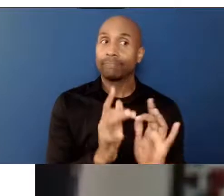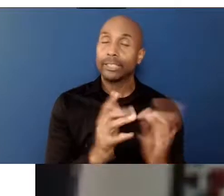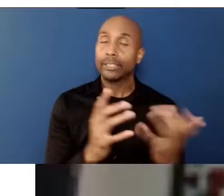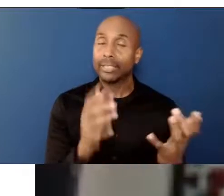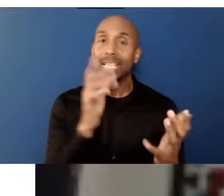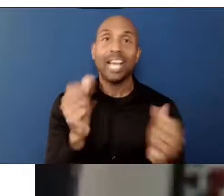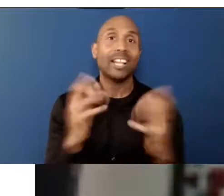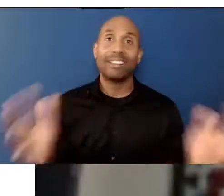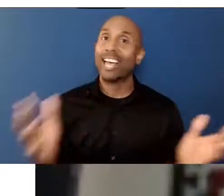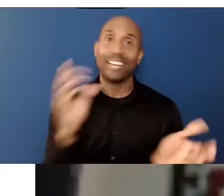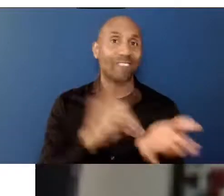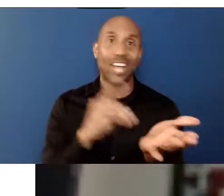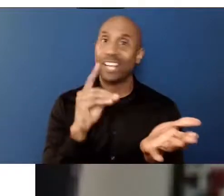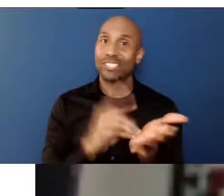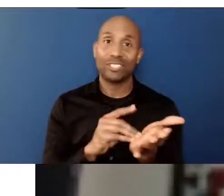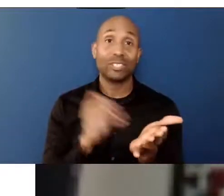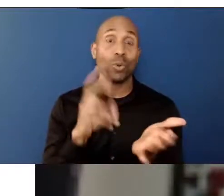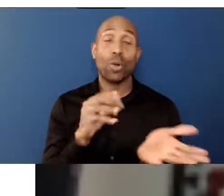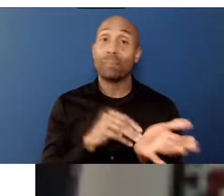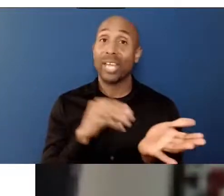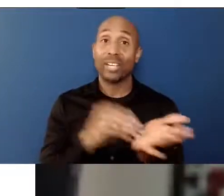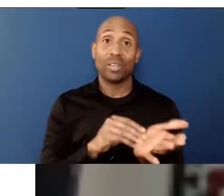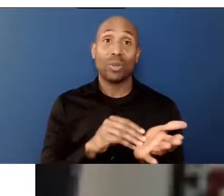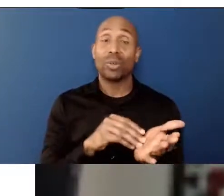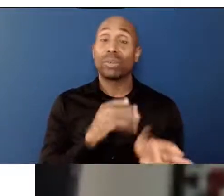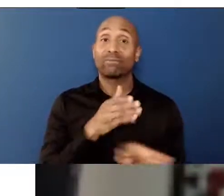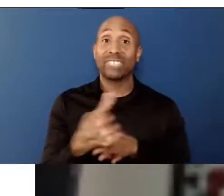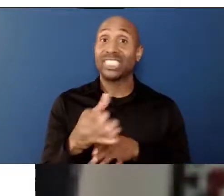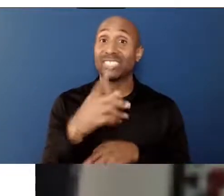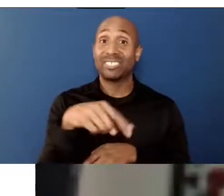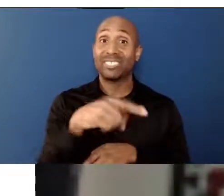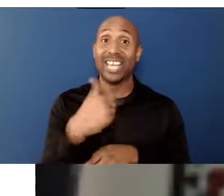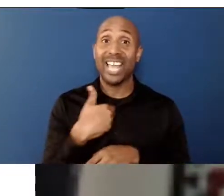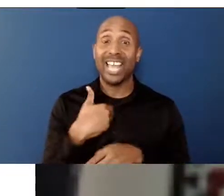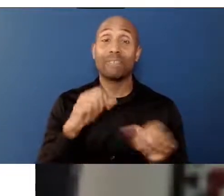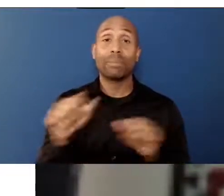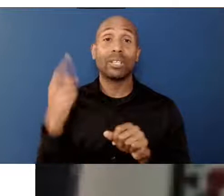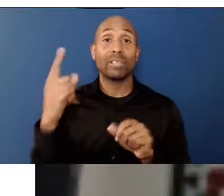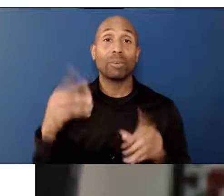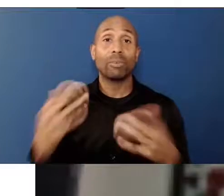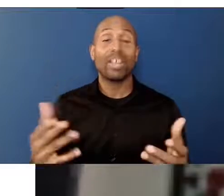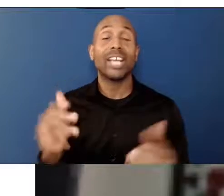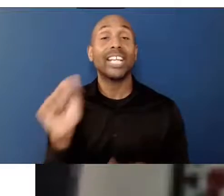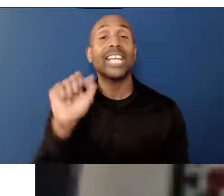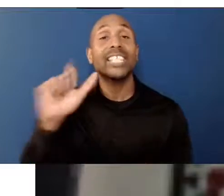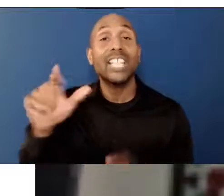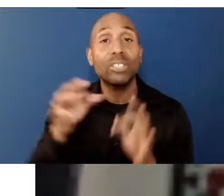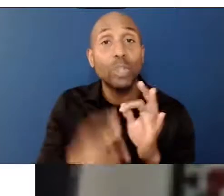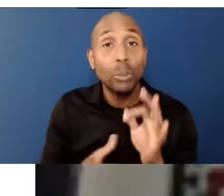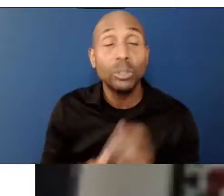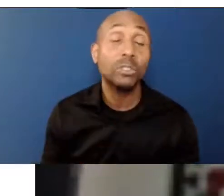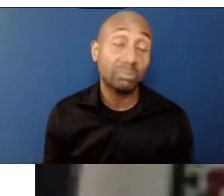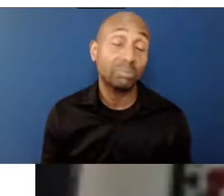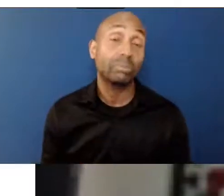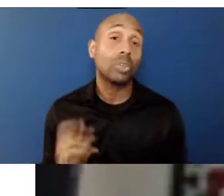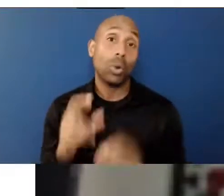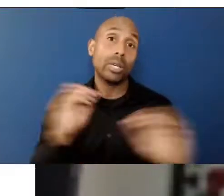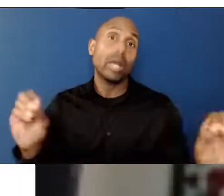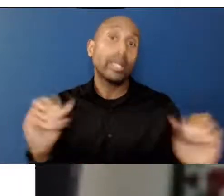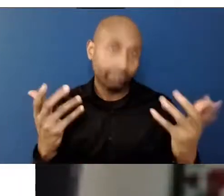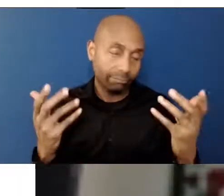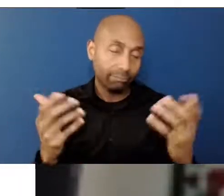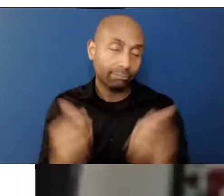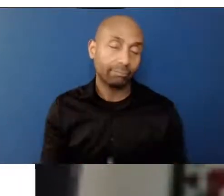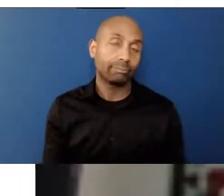doctors or in the medical profession have the ability to provide ASL interpretation, or probably none to